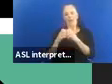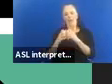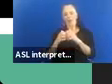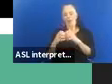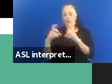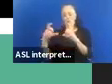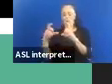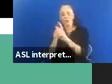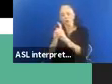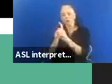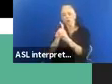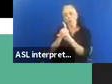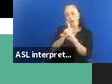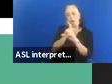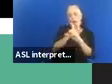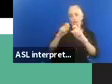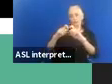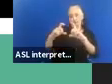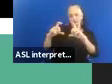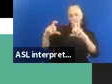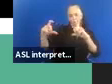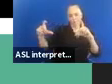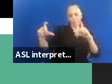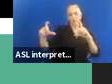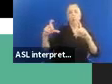window around if necessary.